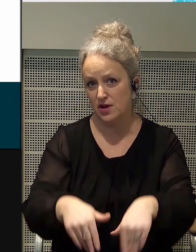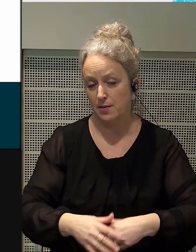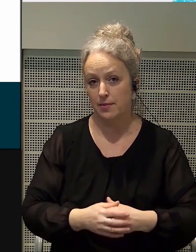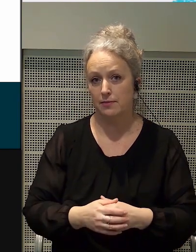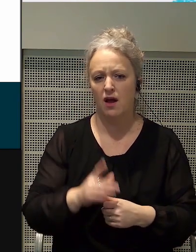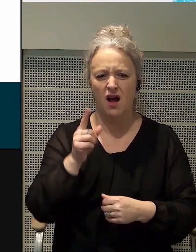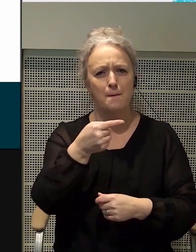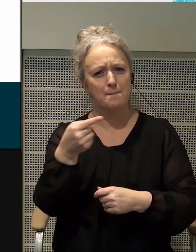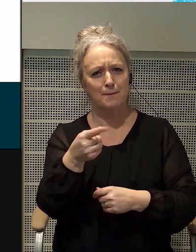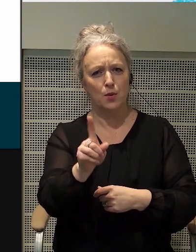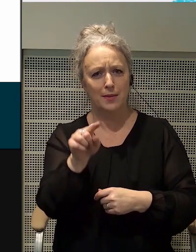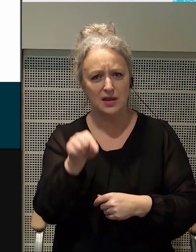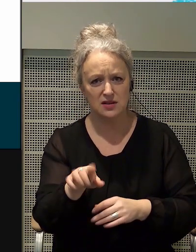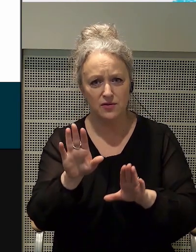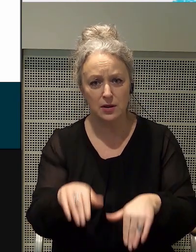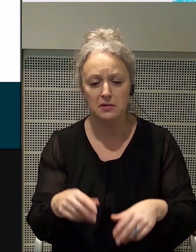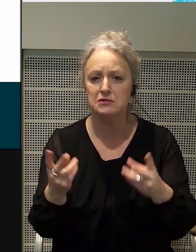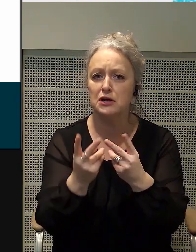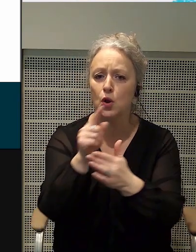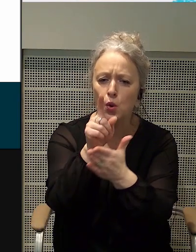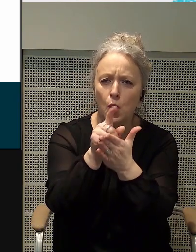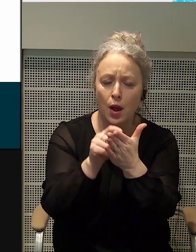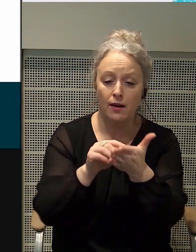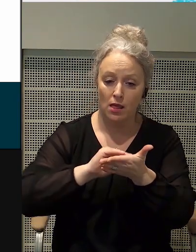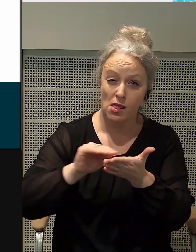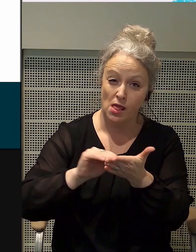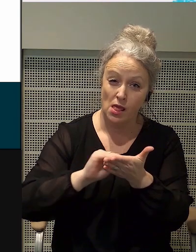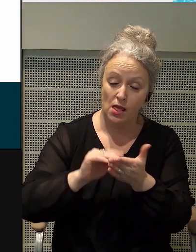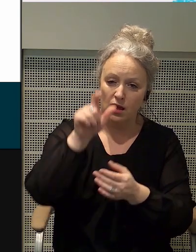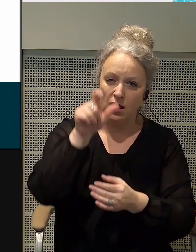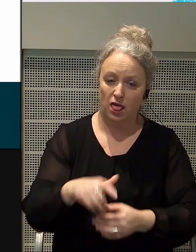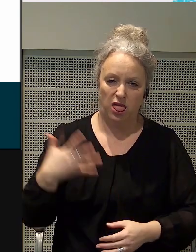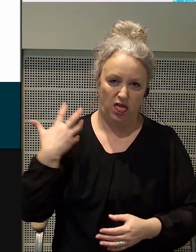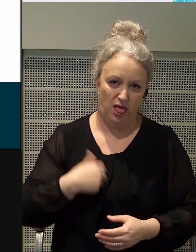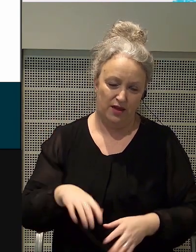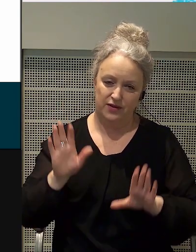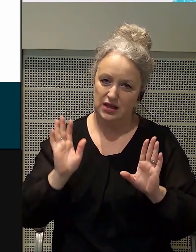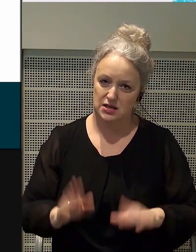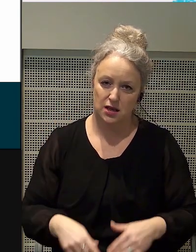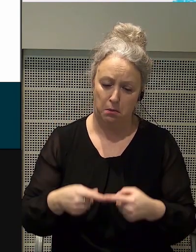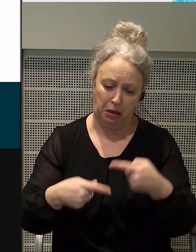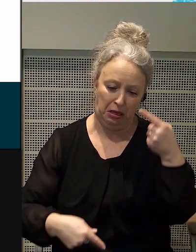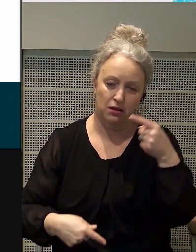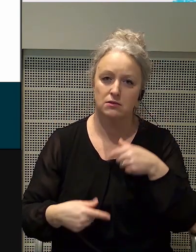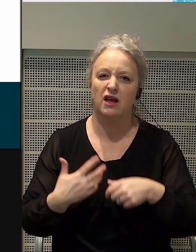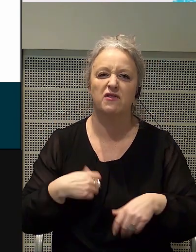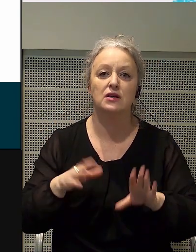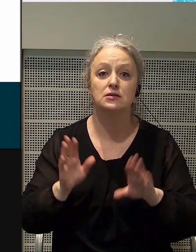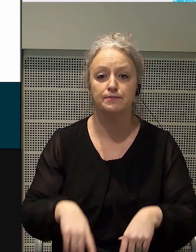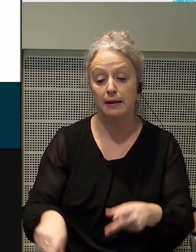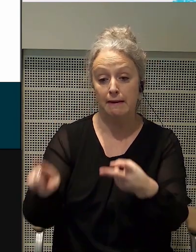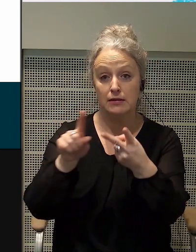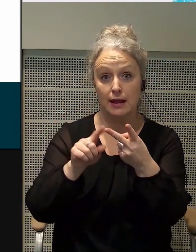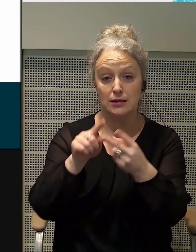them specifically. Then you have general questionnaires aimed at the chronically ill that are much more focused